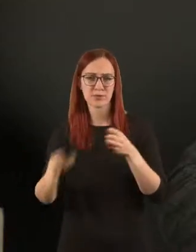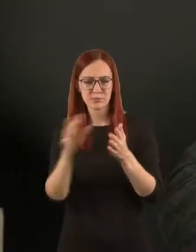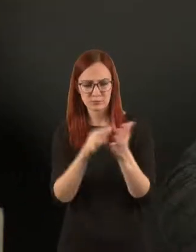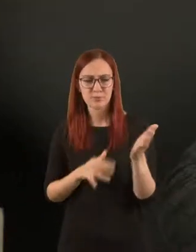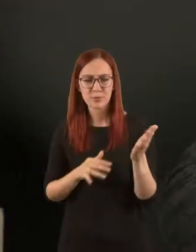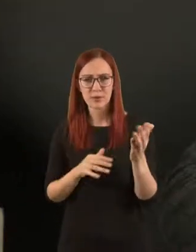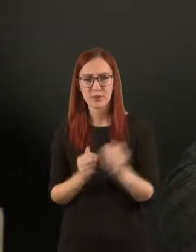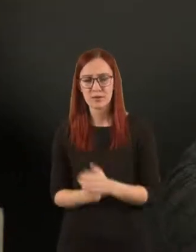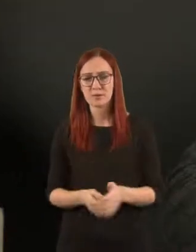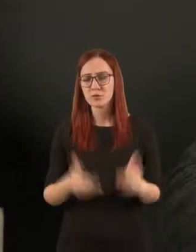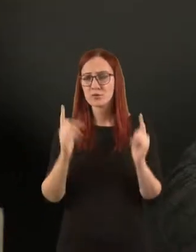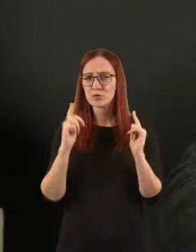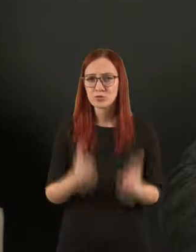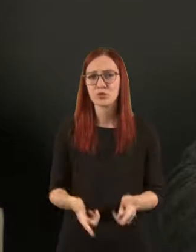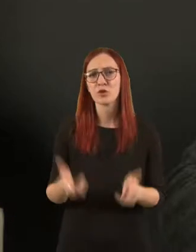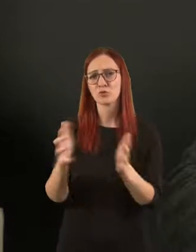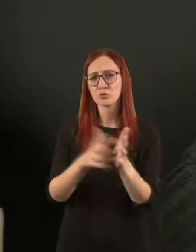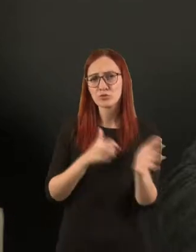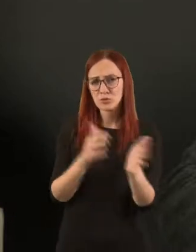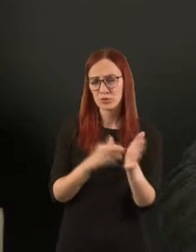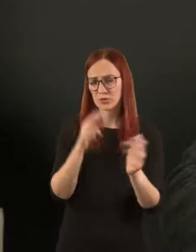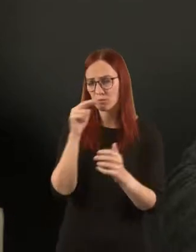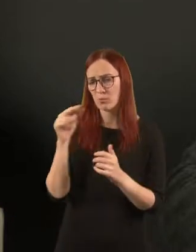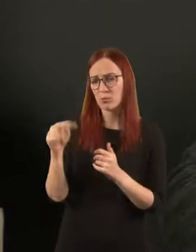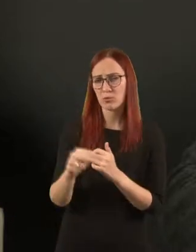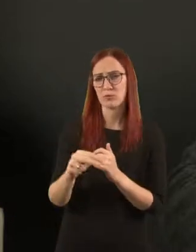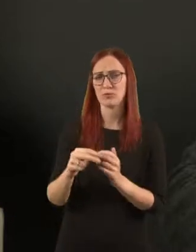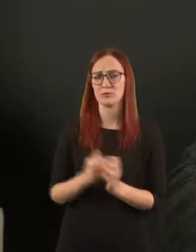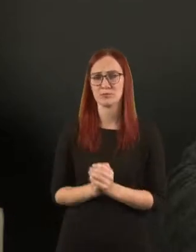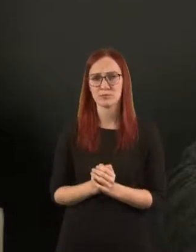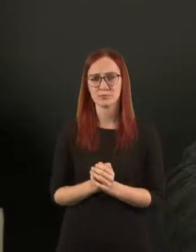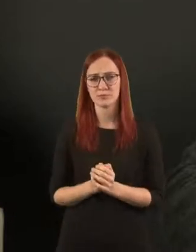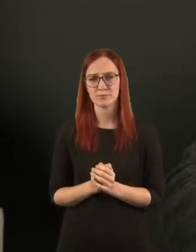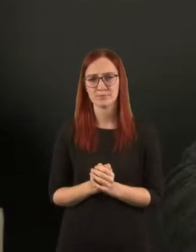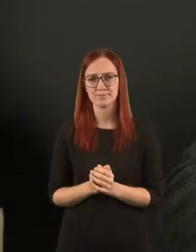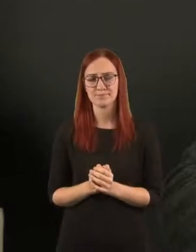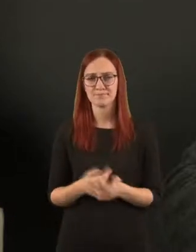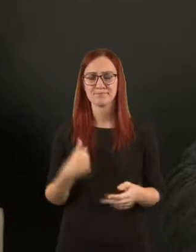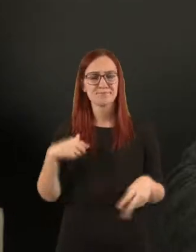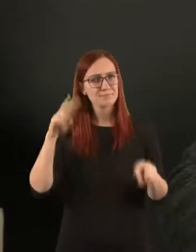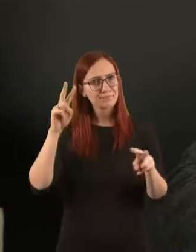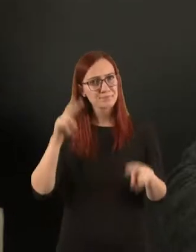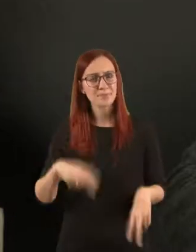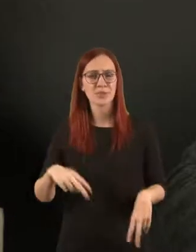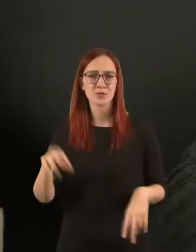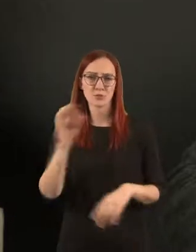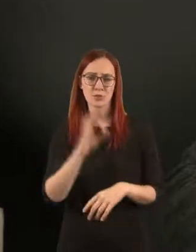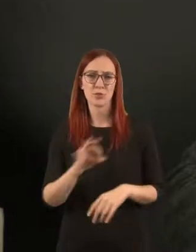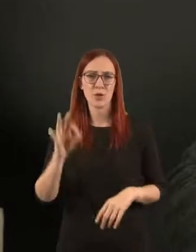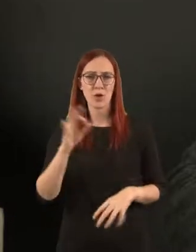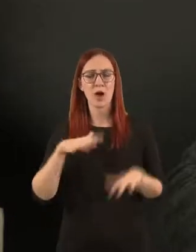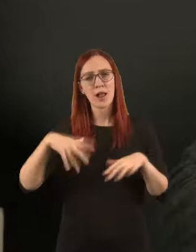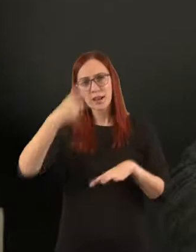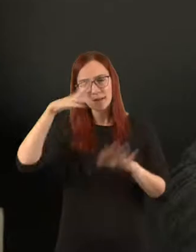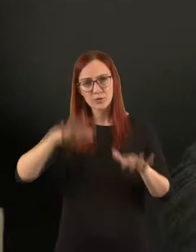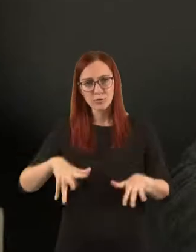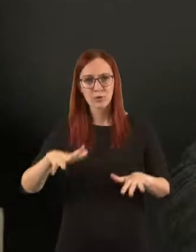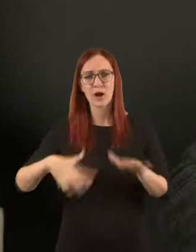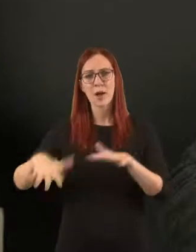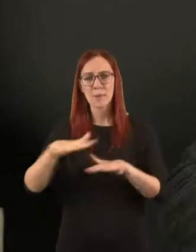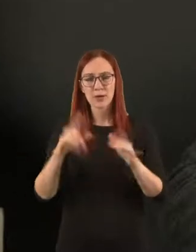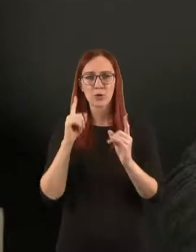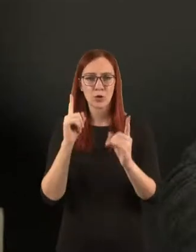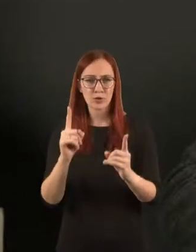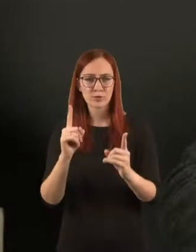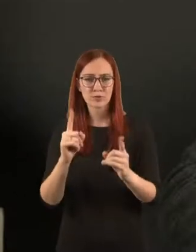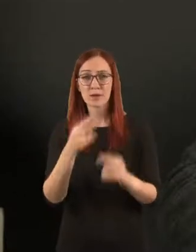felt a need for having a single document that would cover different areas in relation to climate